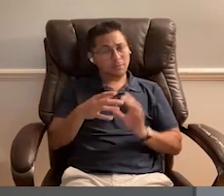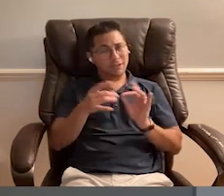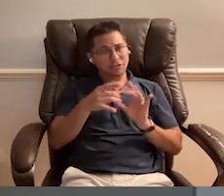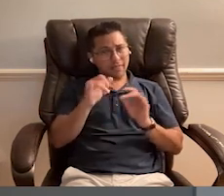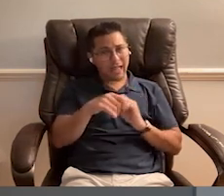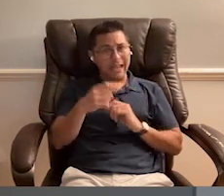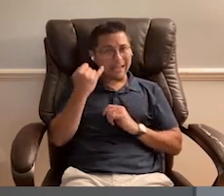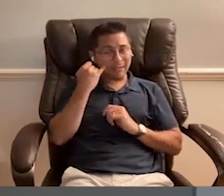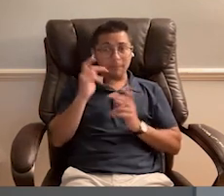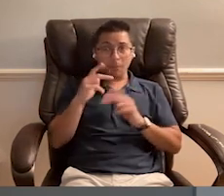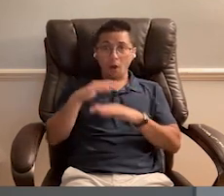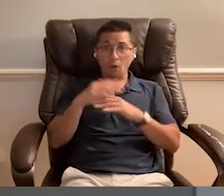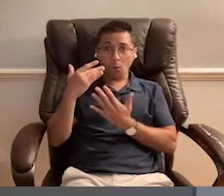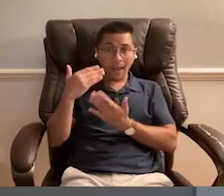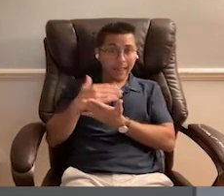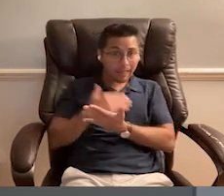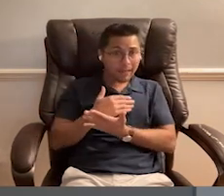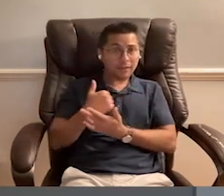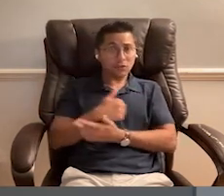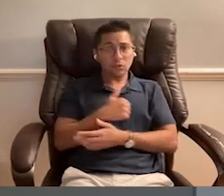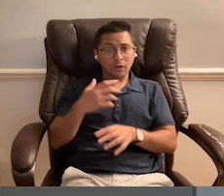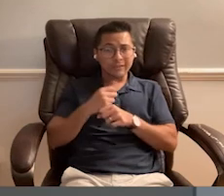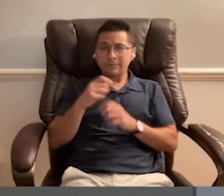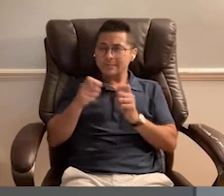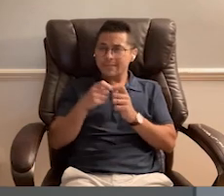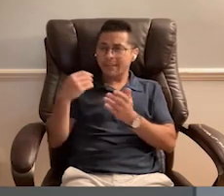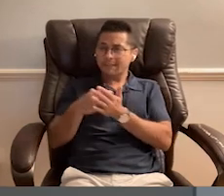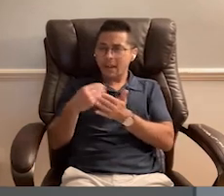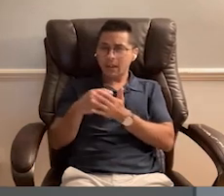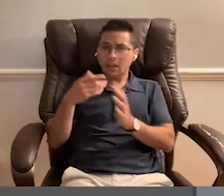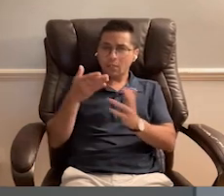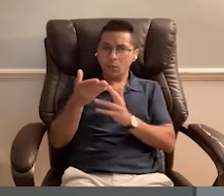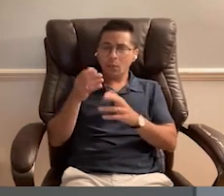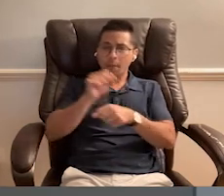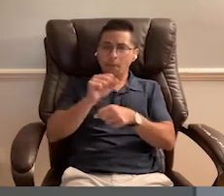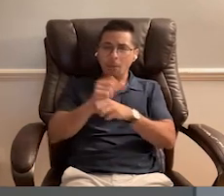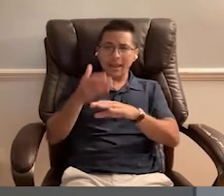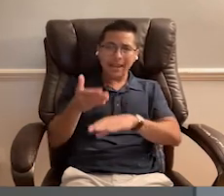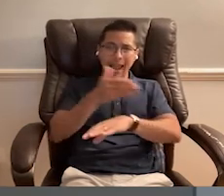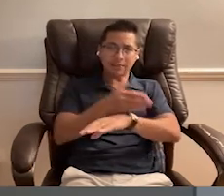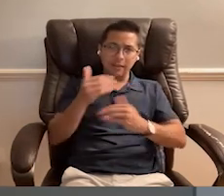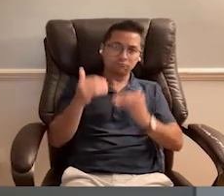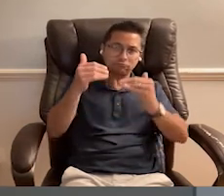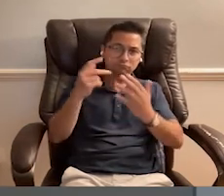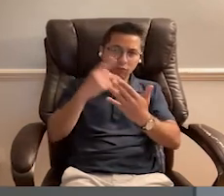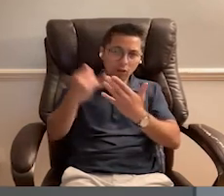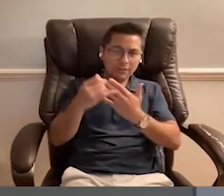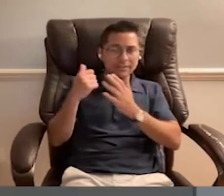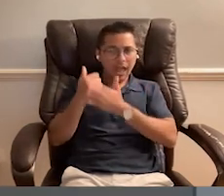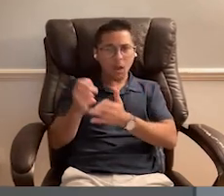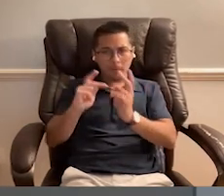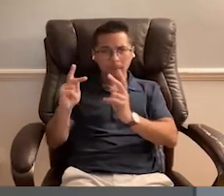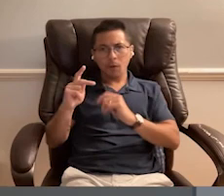Presentation I go to later, talk about that. Okay, thank you. Yeah, but no. I'm glad you mentioned that. Individuals on the waiting list, we receive specific funding through the